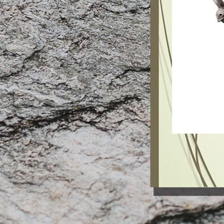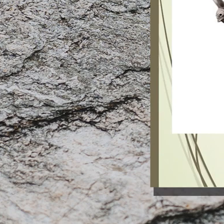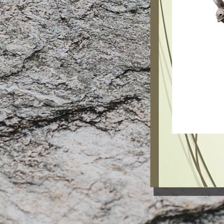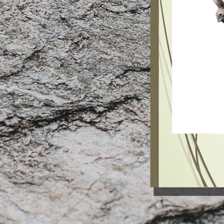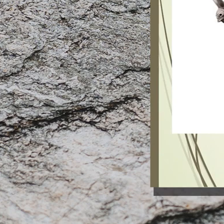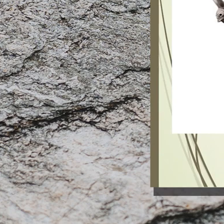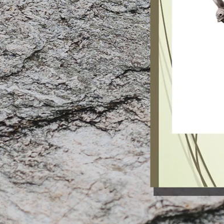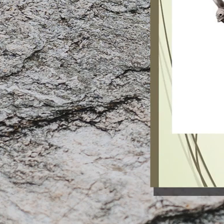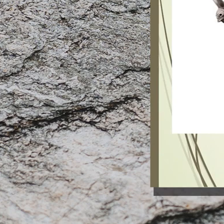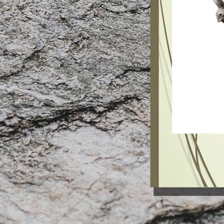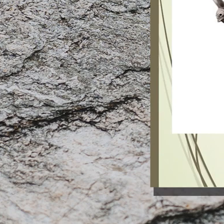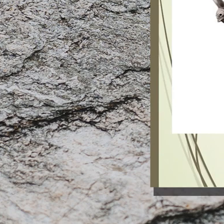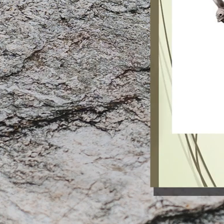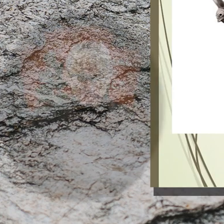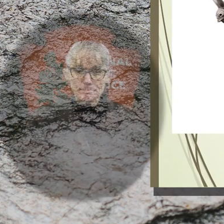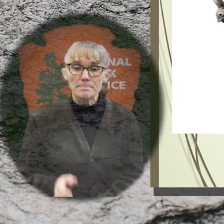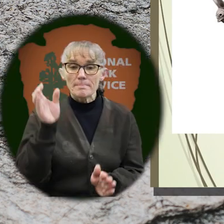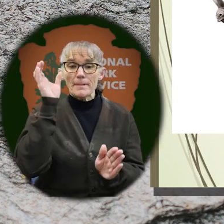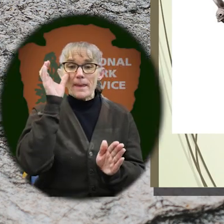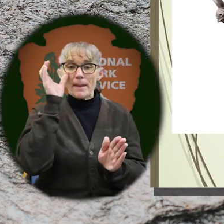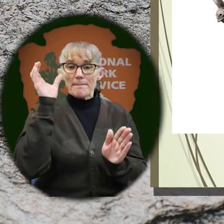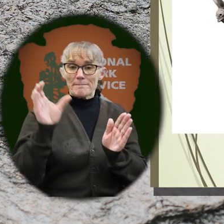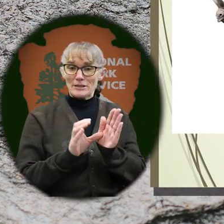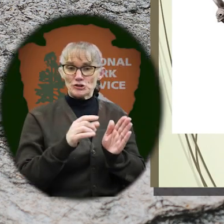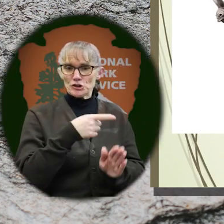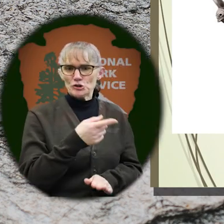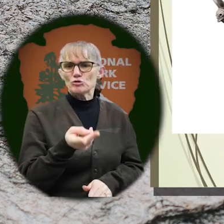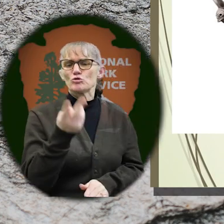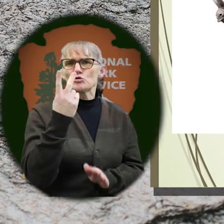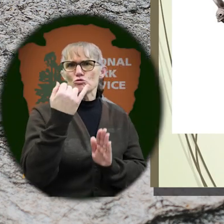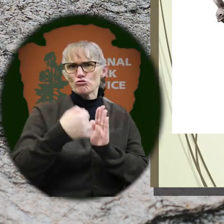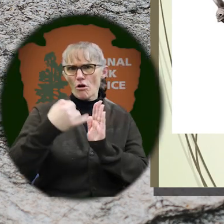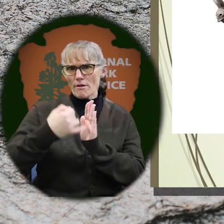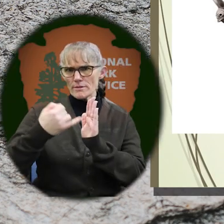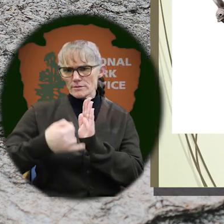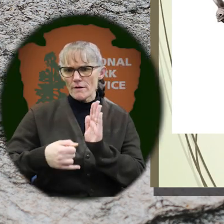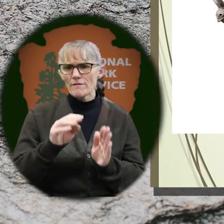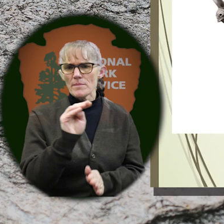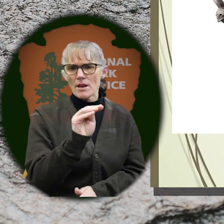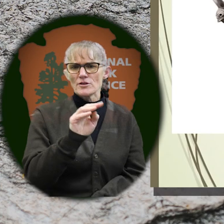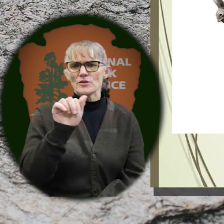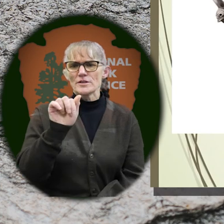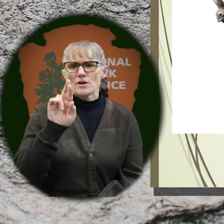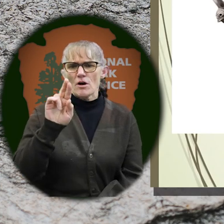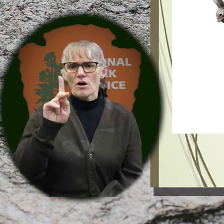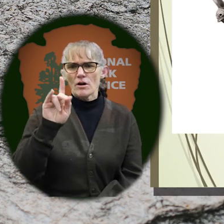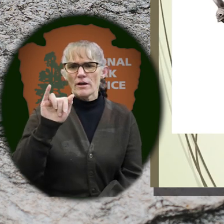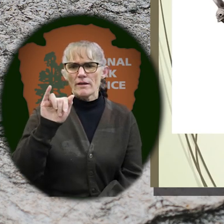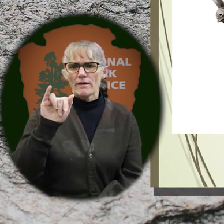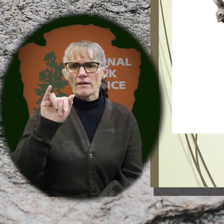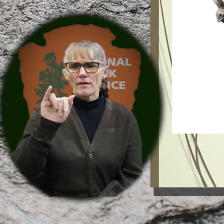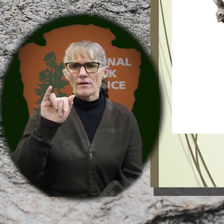rump. And pictured here is two illustrations of the